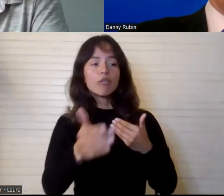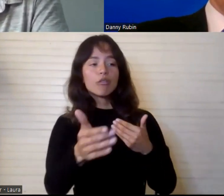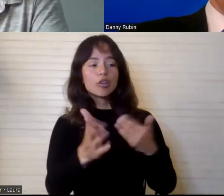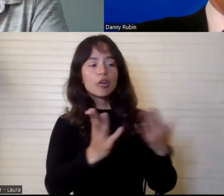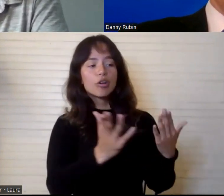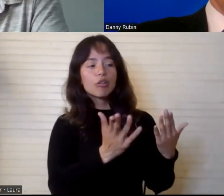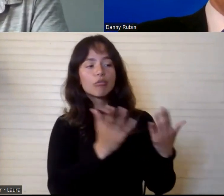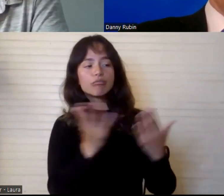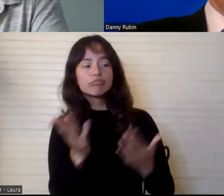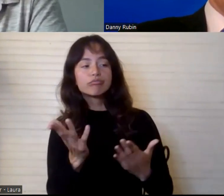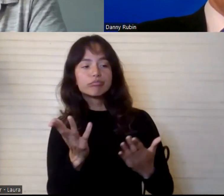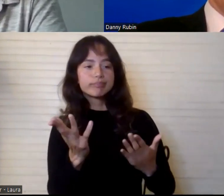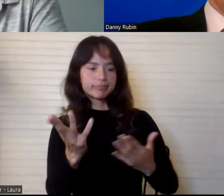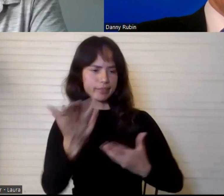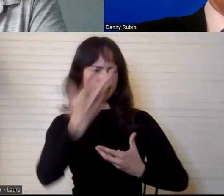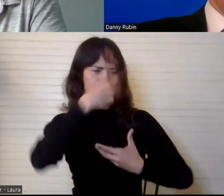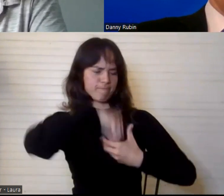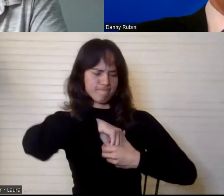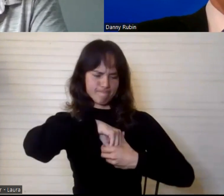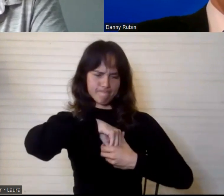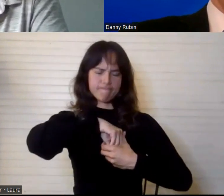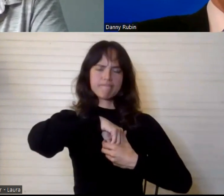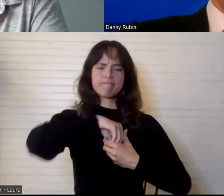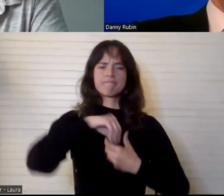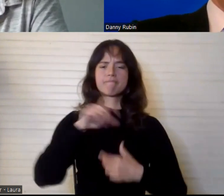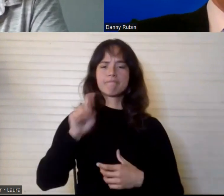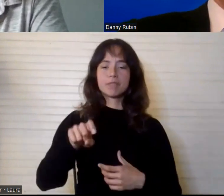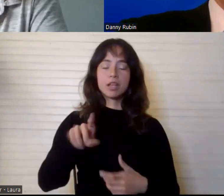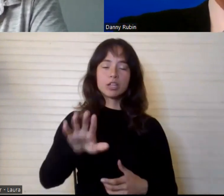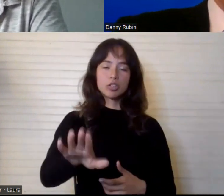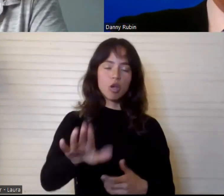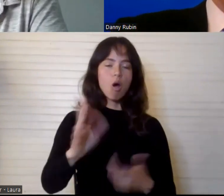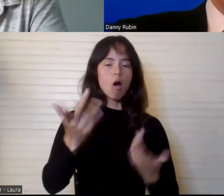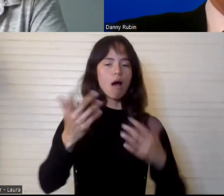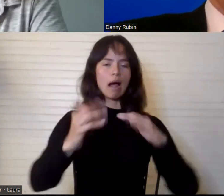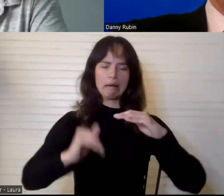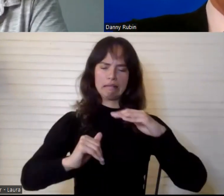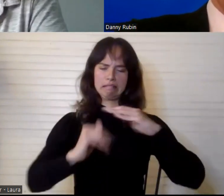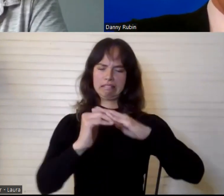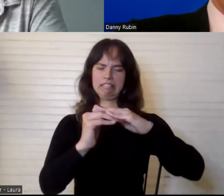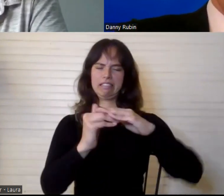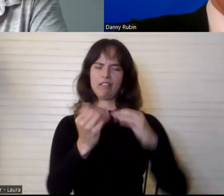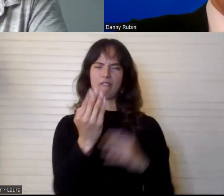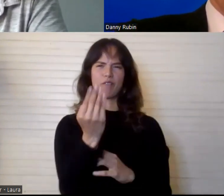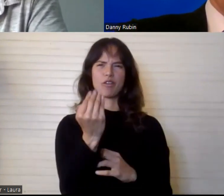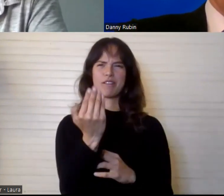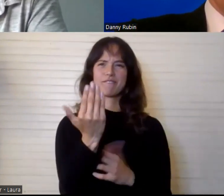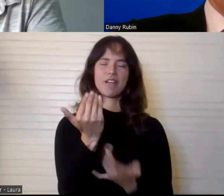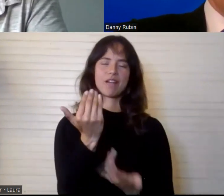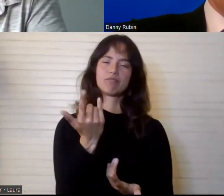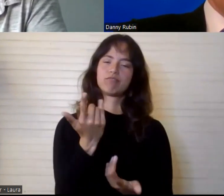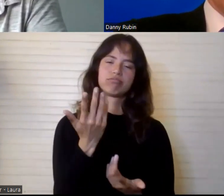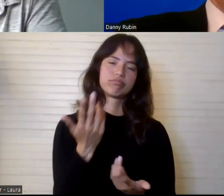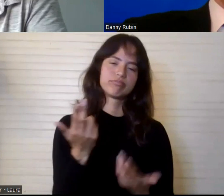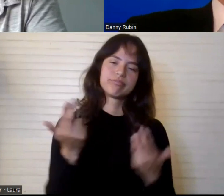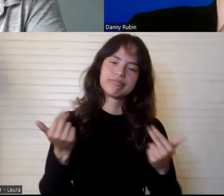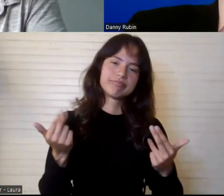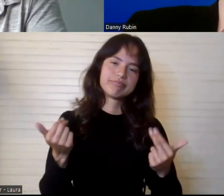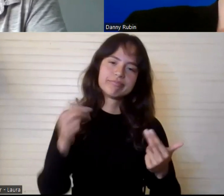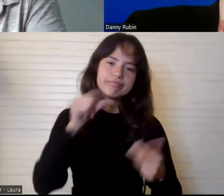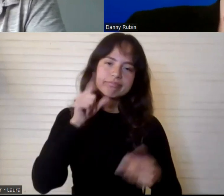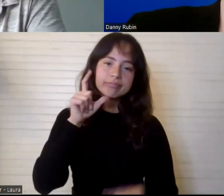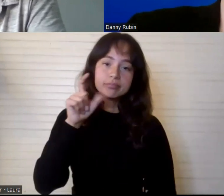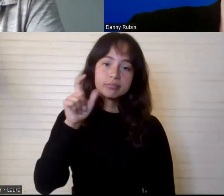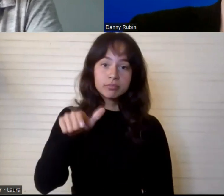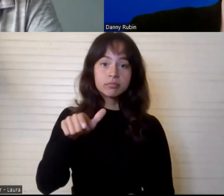very extensive process. I wouldn't say 12 to 14 meetings is That's a the lot. norm. I would say maybe 3 or 4 is probably a